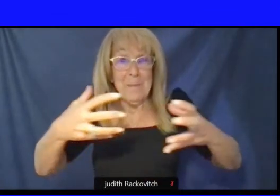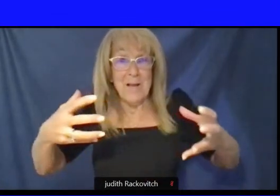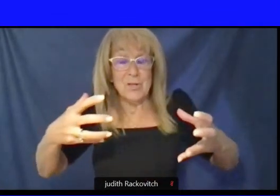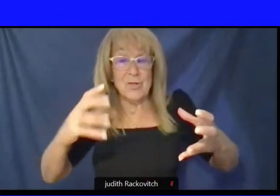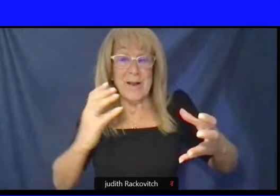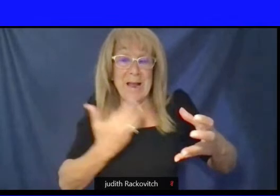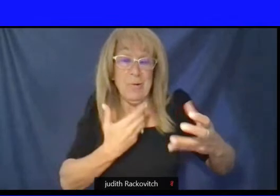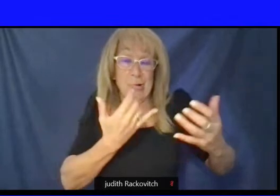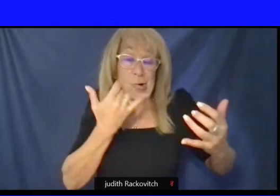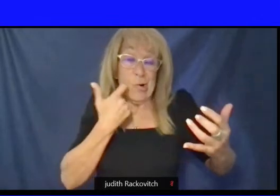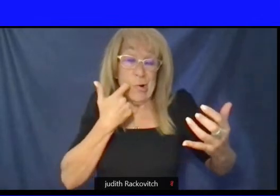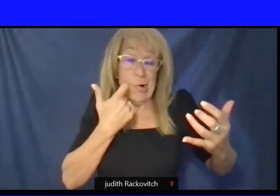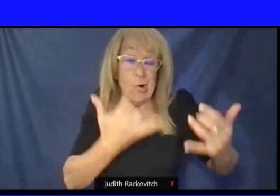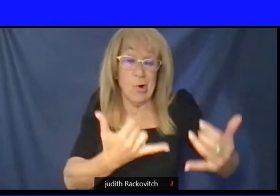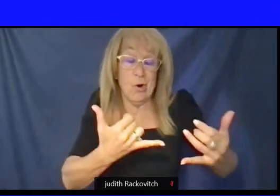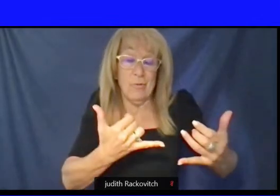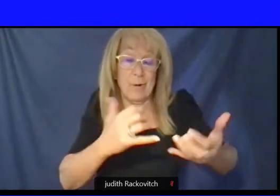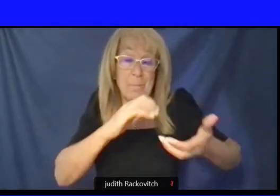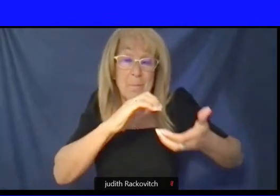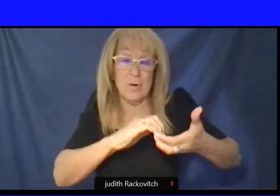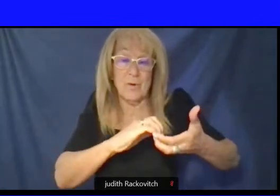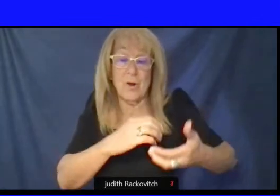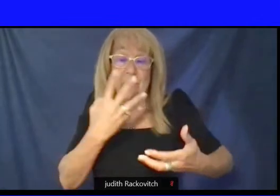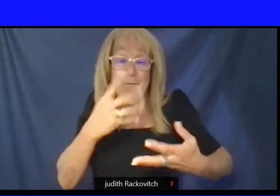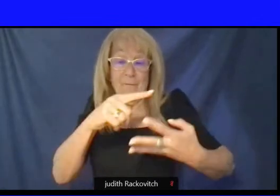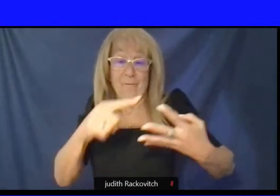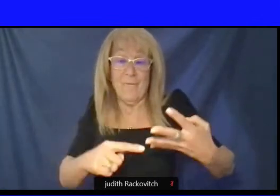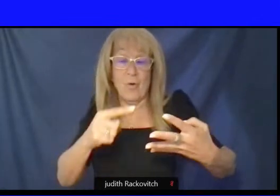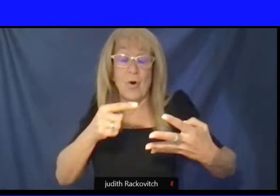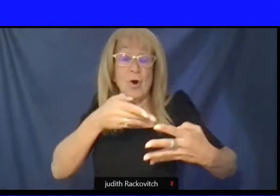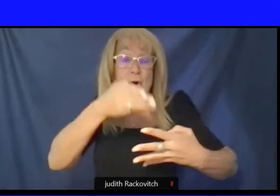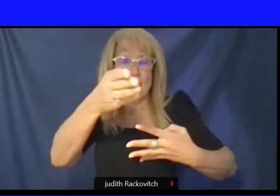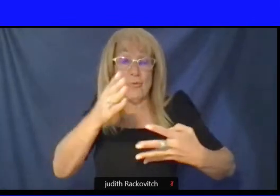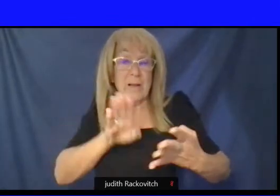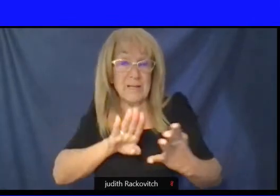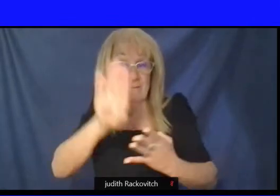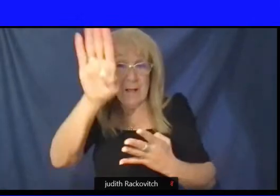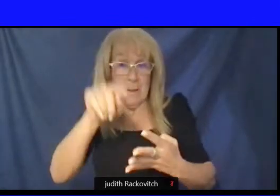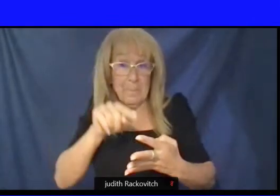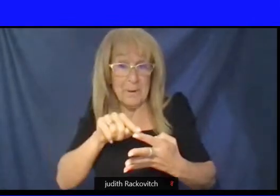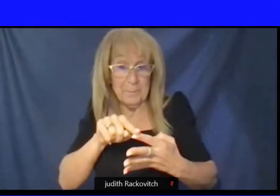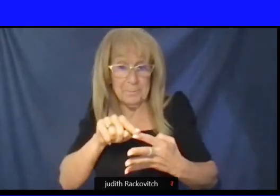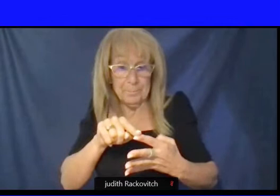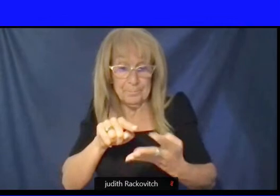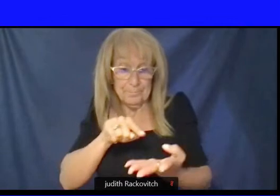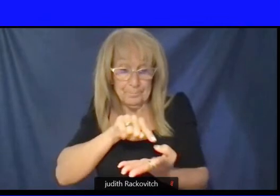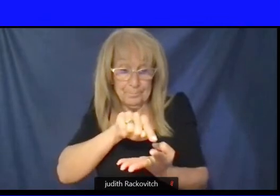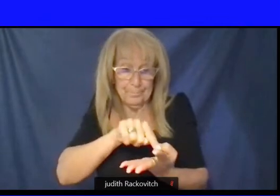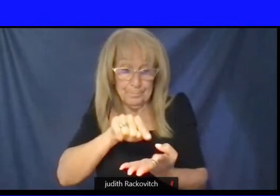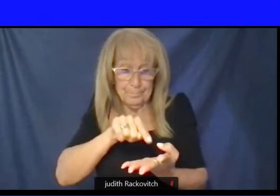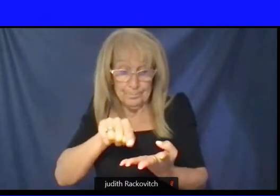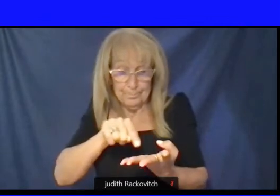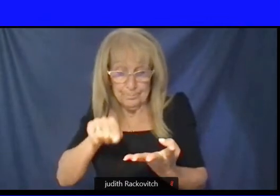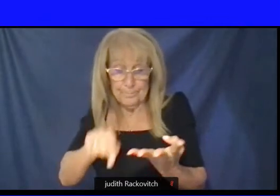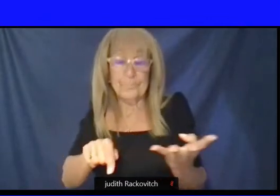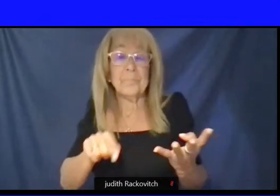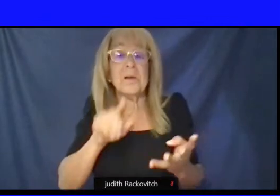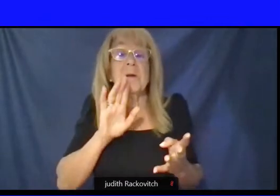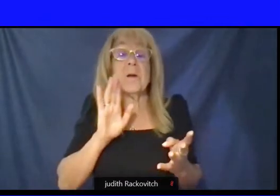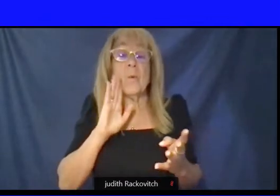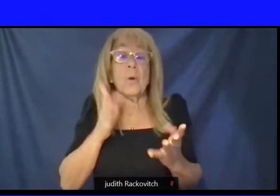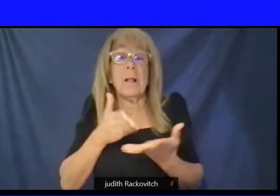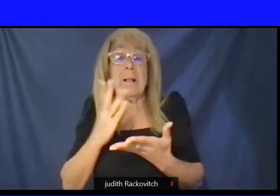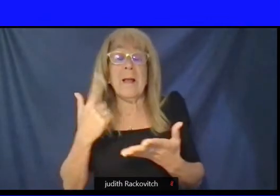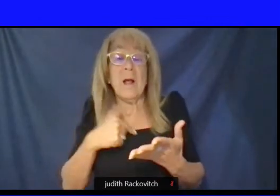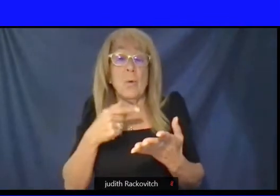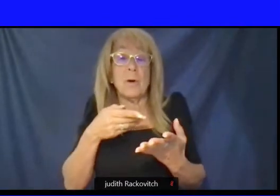really revamp our orientation, to establish a nurse leader academy to strengthen the leadership skills of incumbent leaders, to